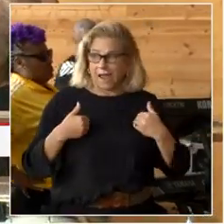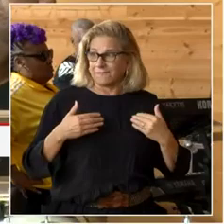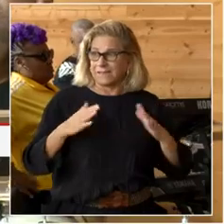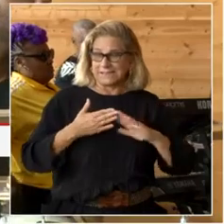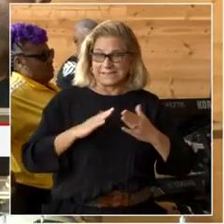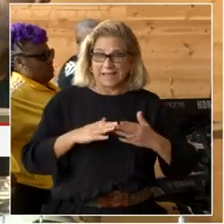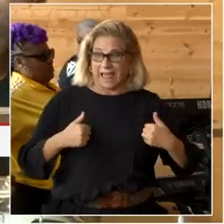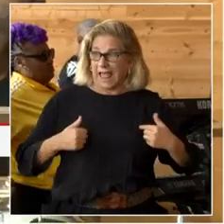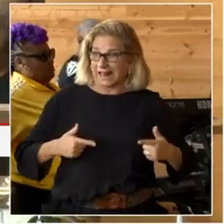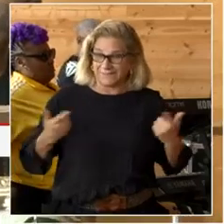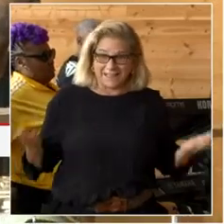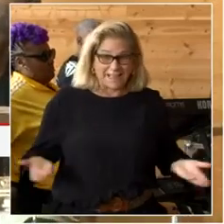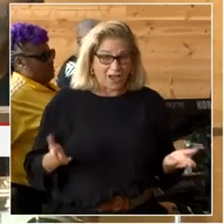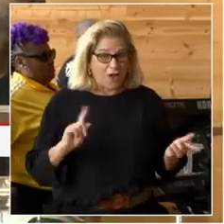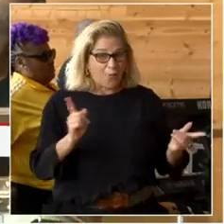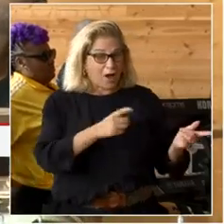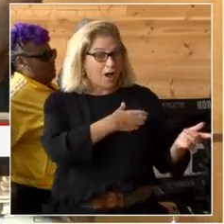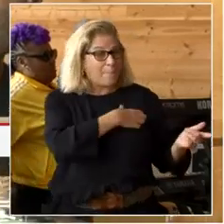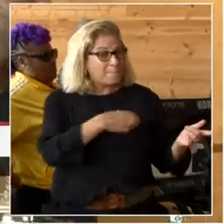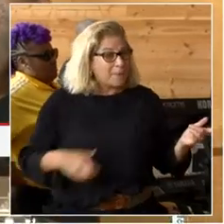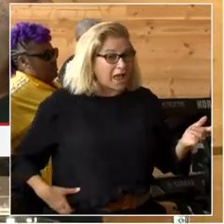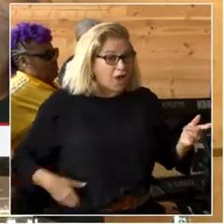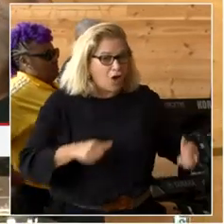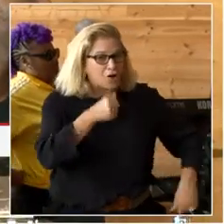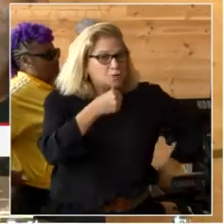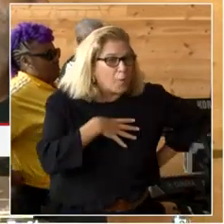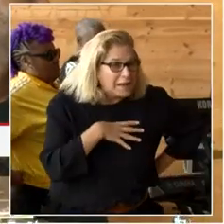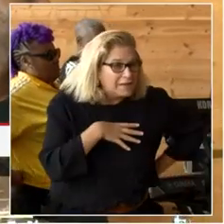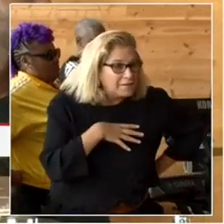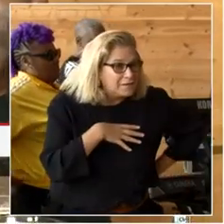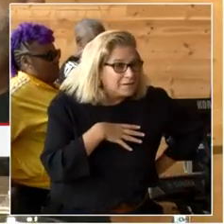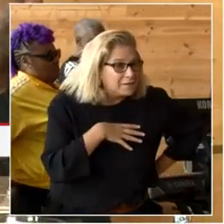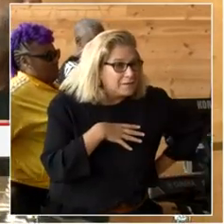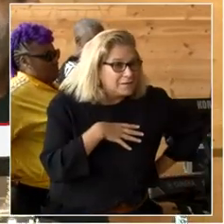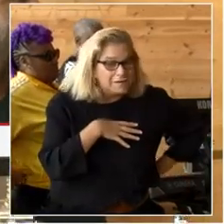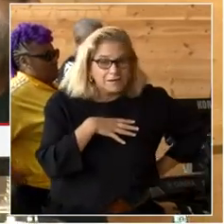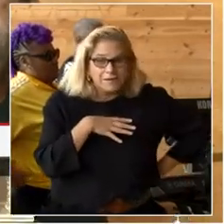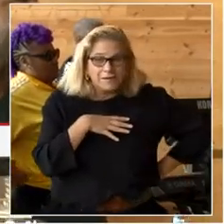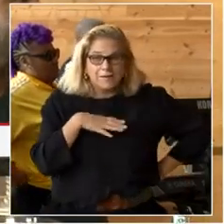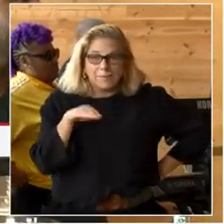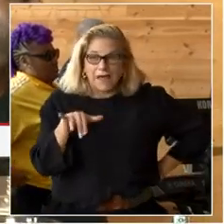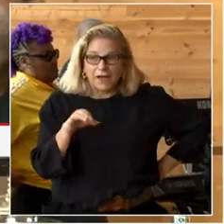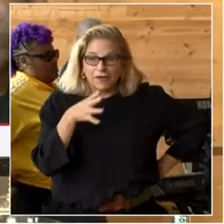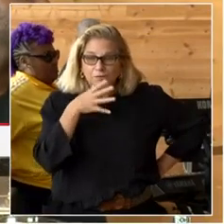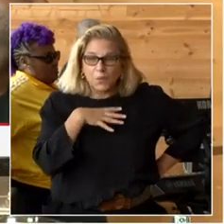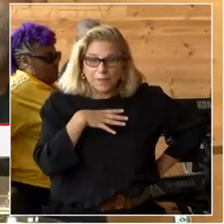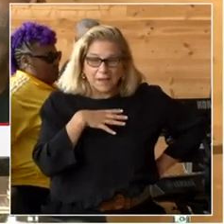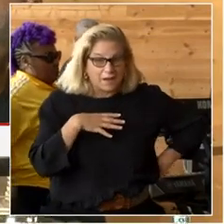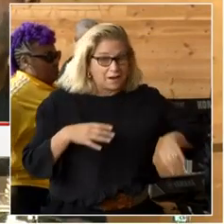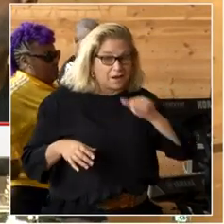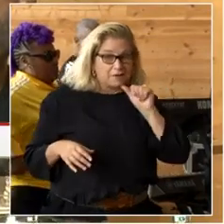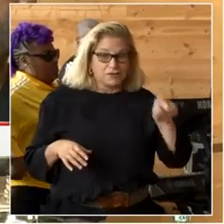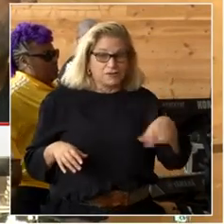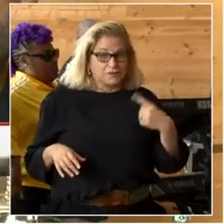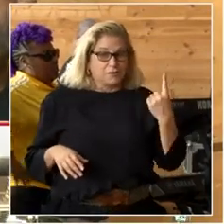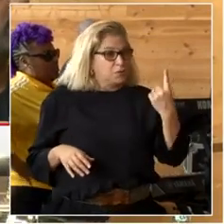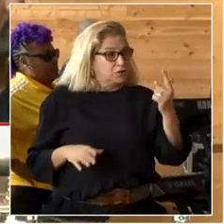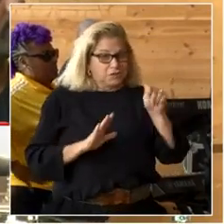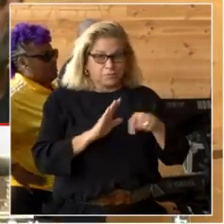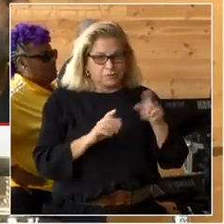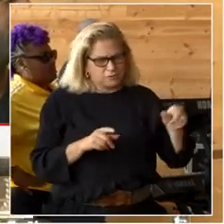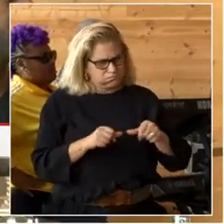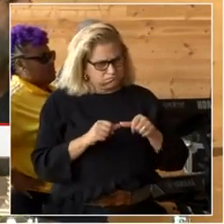is a woman. And not just for one term, y'all, but